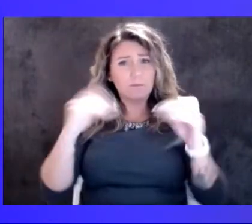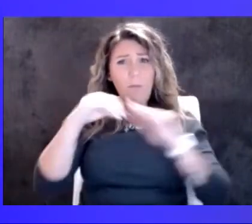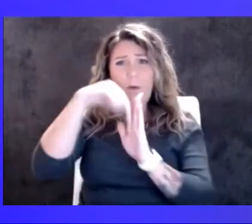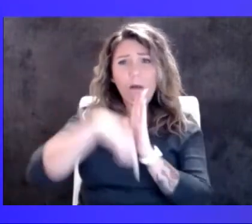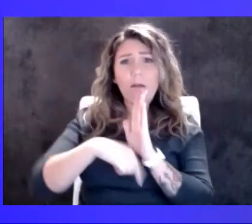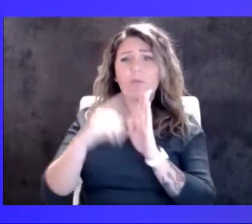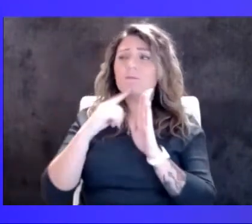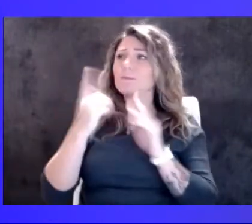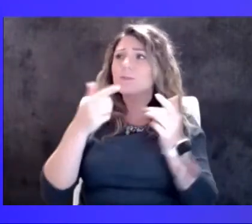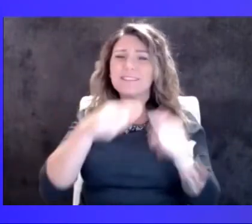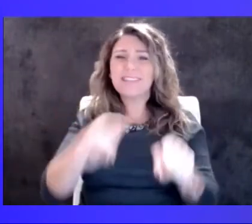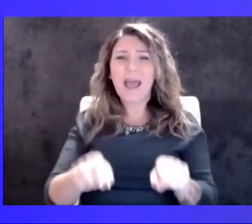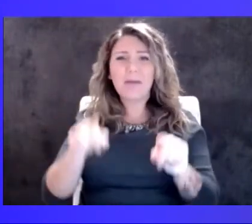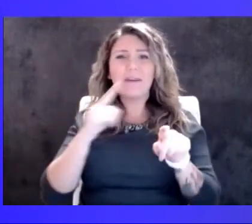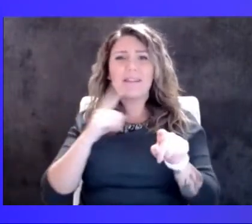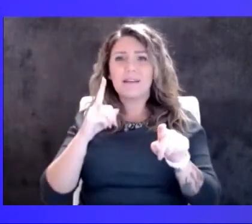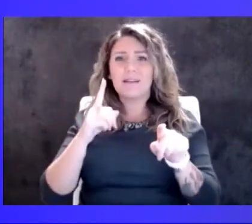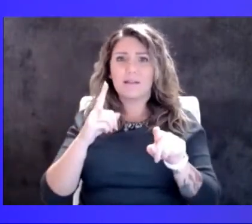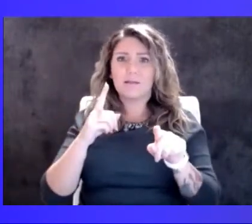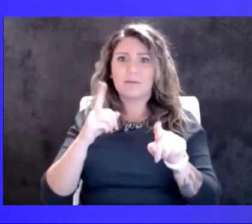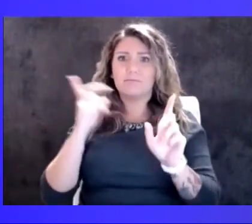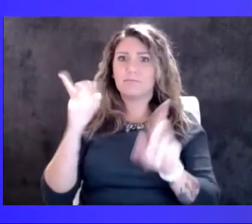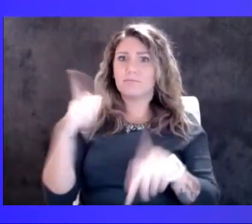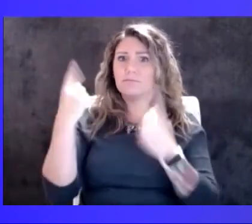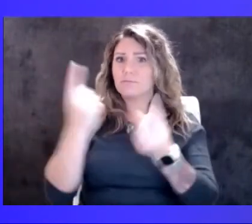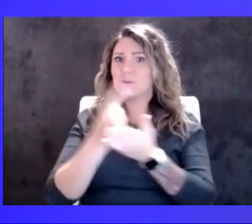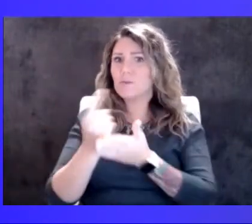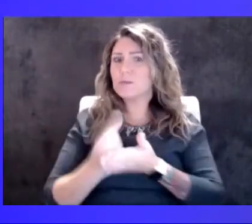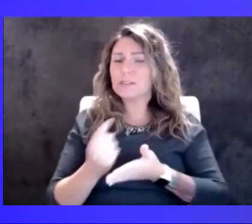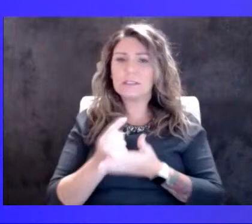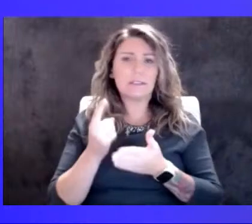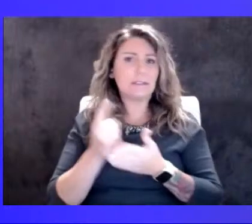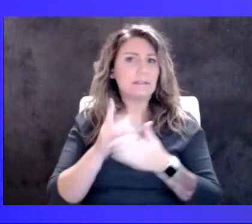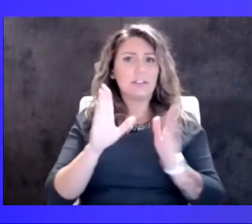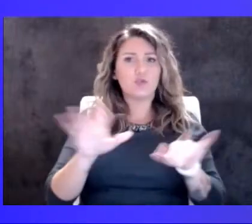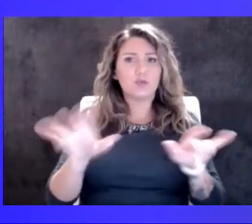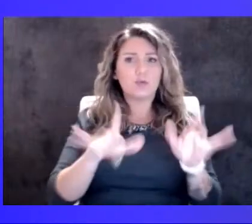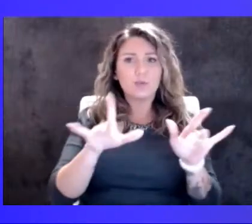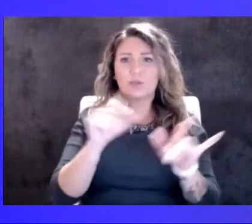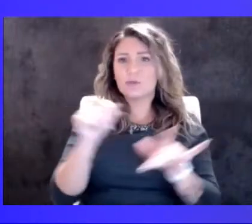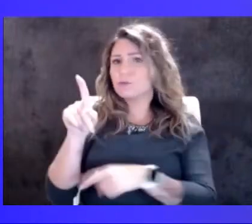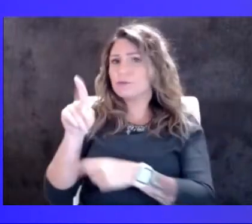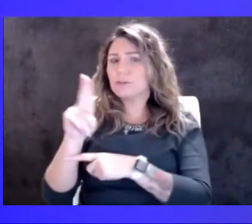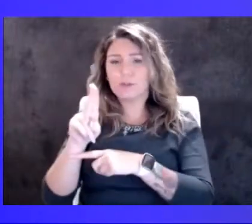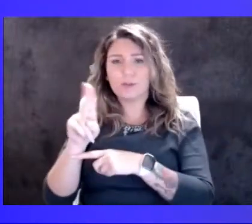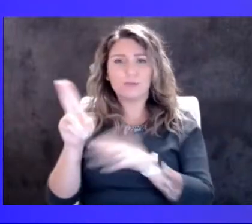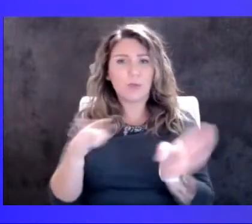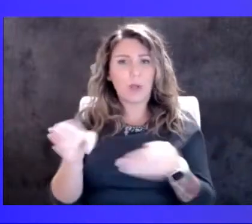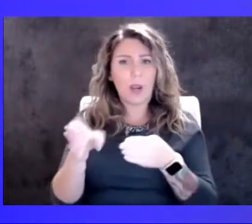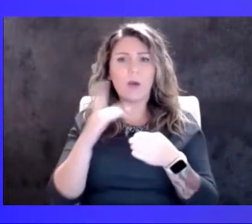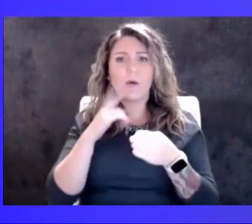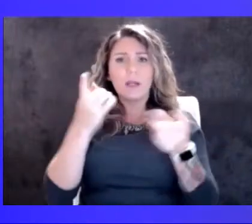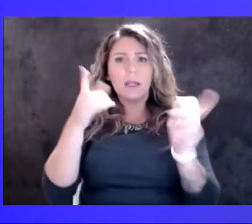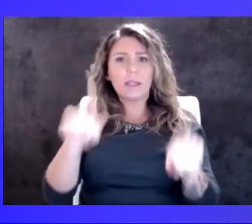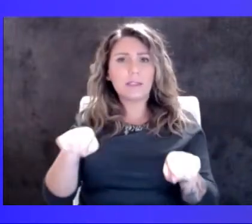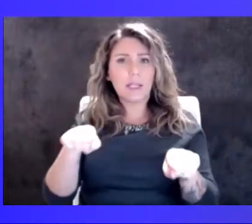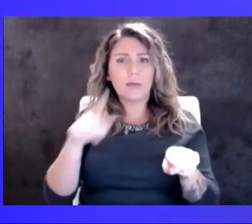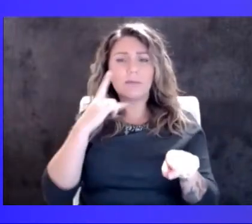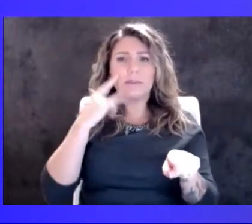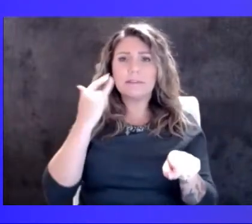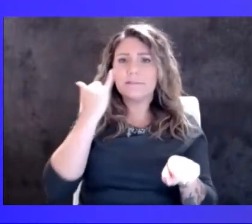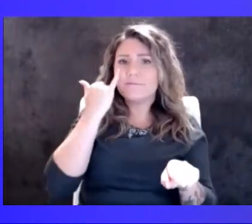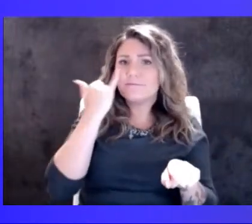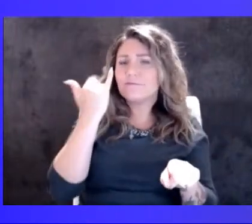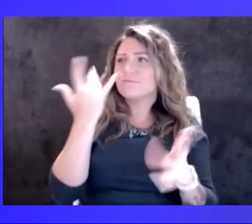on behind the scenes? I know for weeks Children's Mercy and KU have been kind of preparing, but what's going on, especially as this feels like an imminent